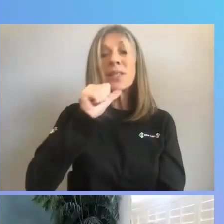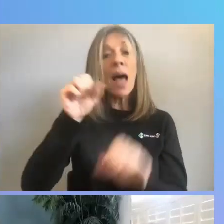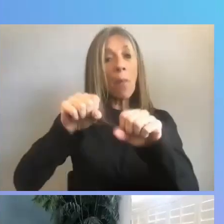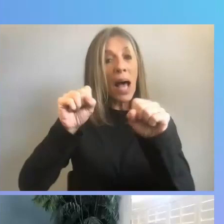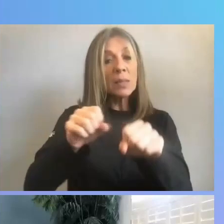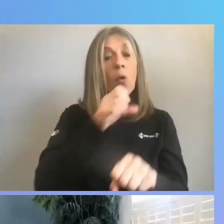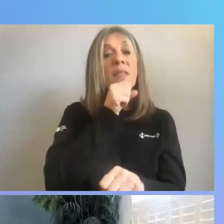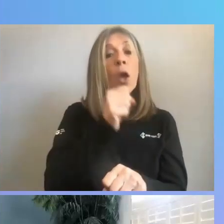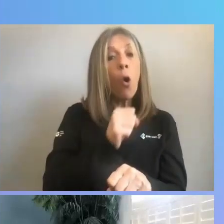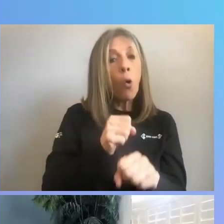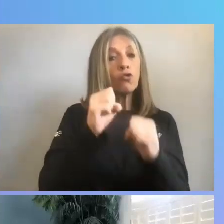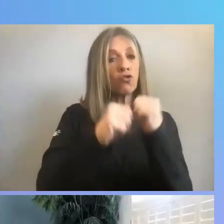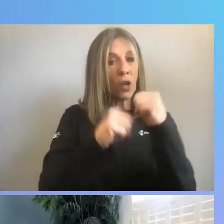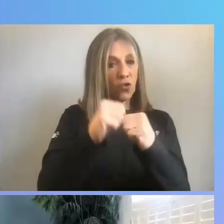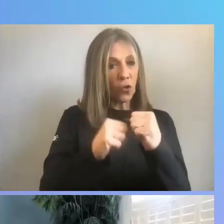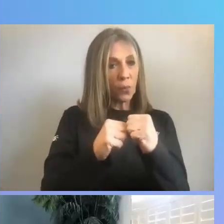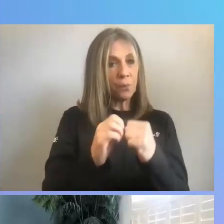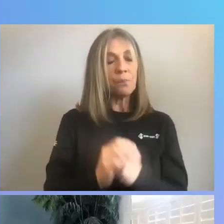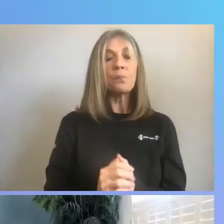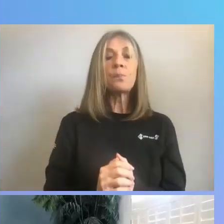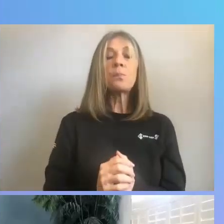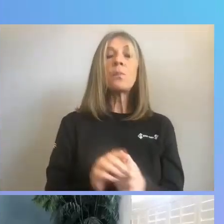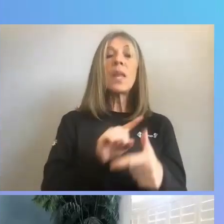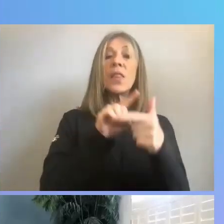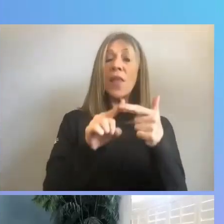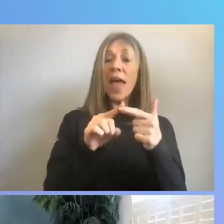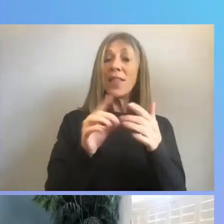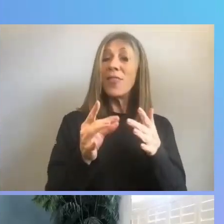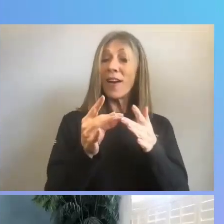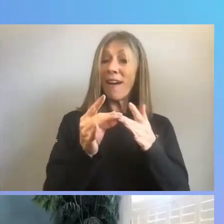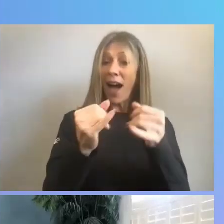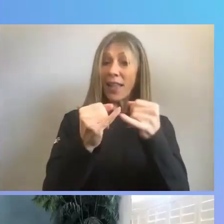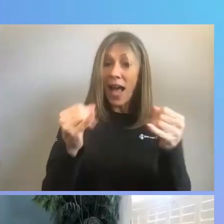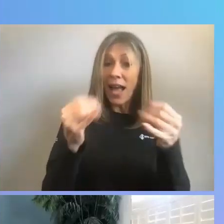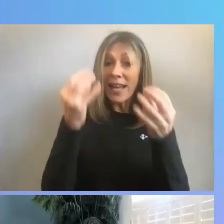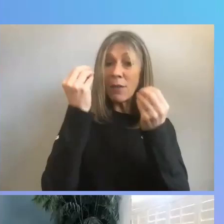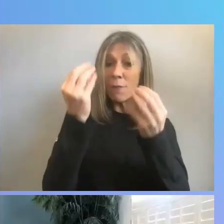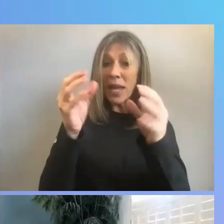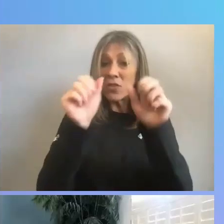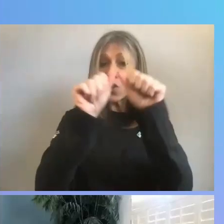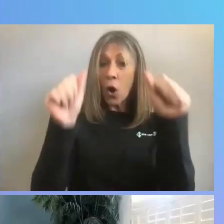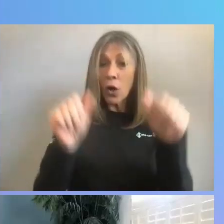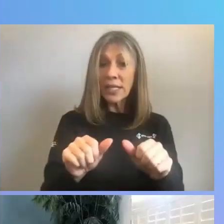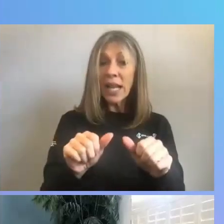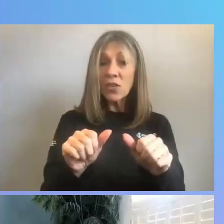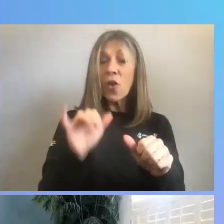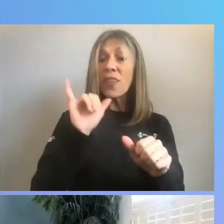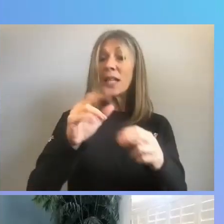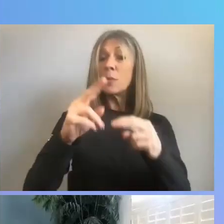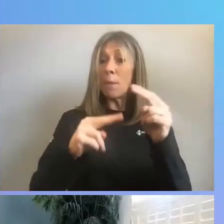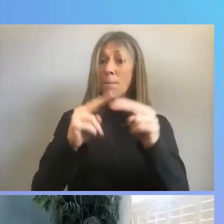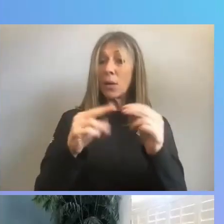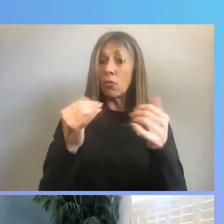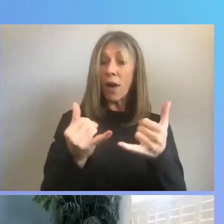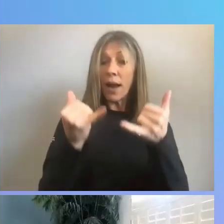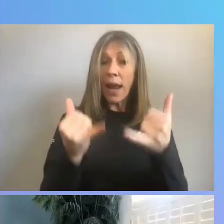2.0 structure. And then the guideline information architecture is being built right now based